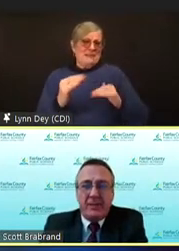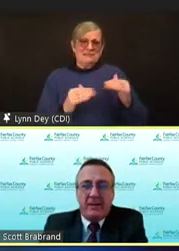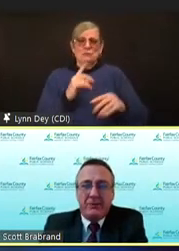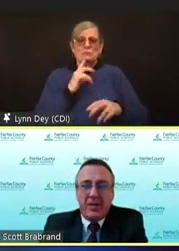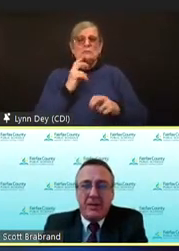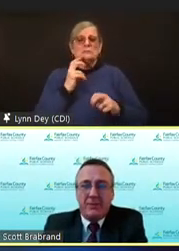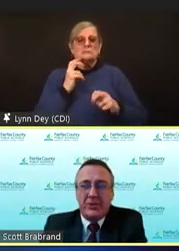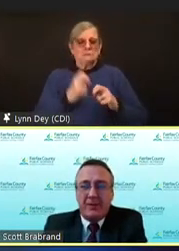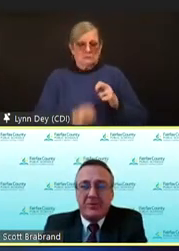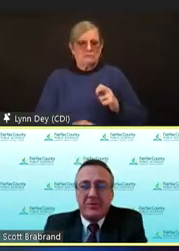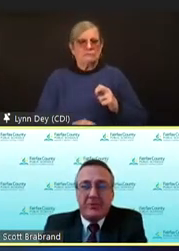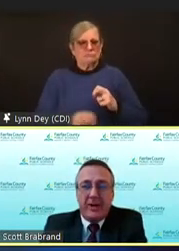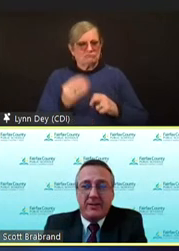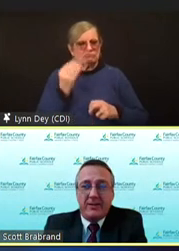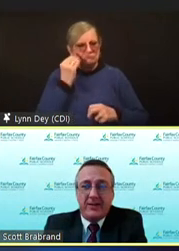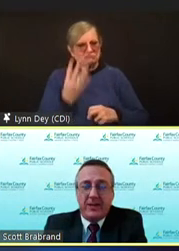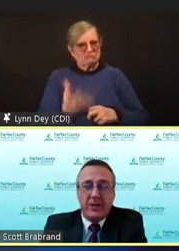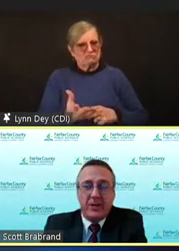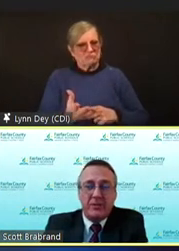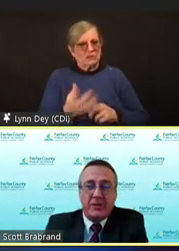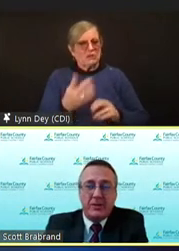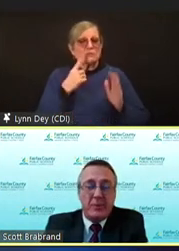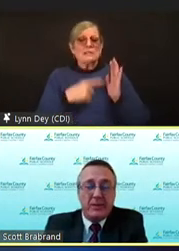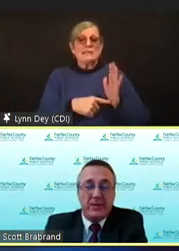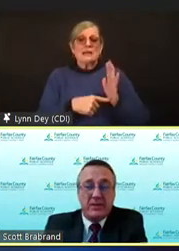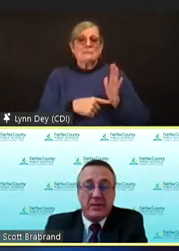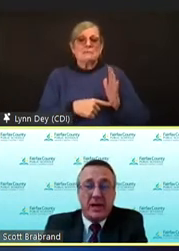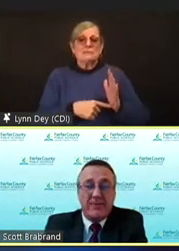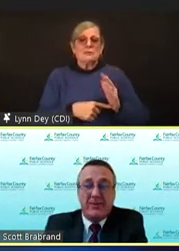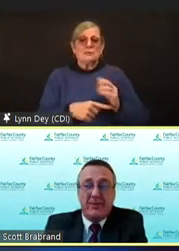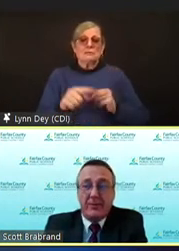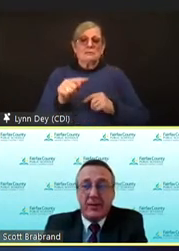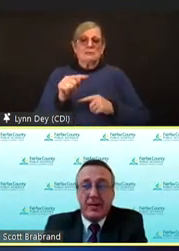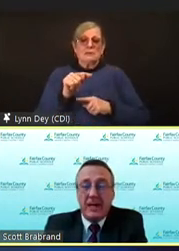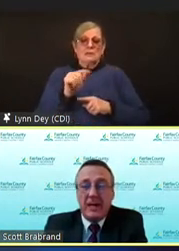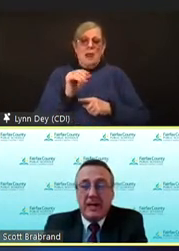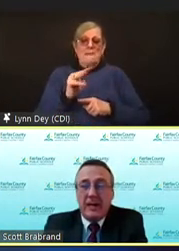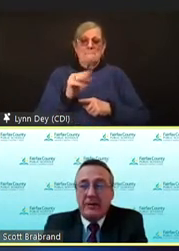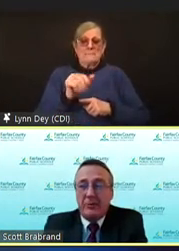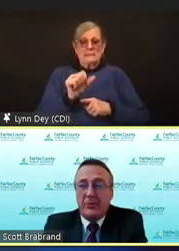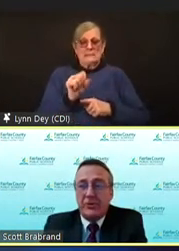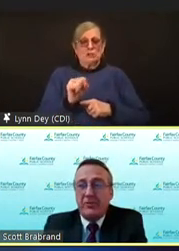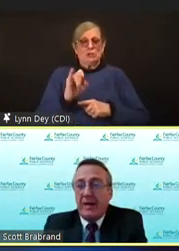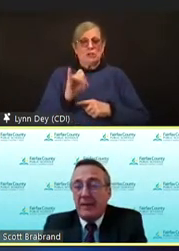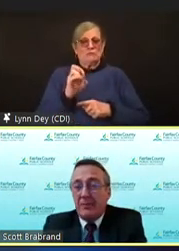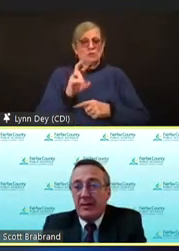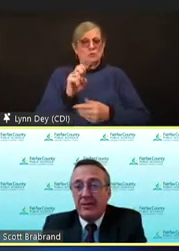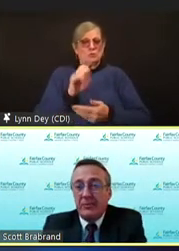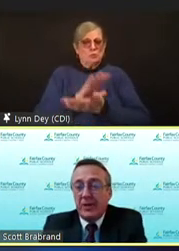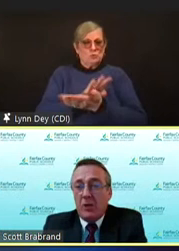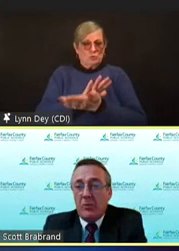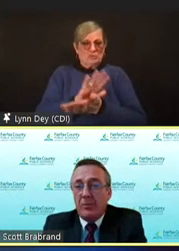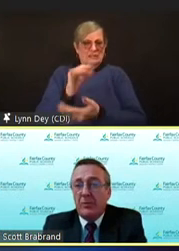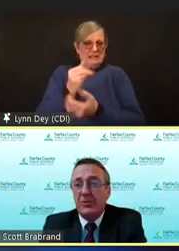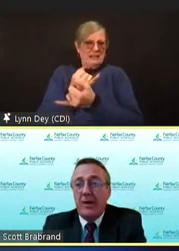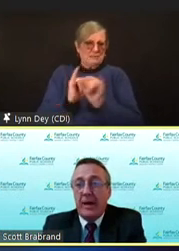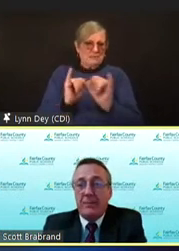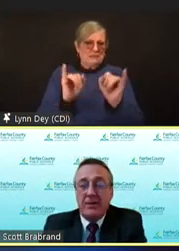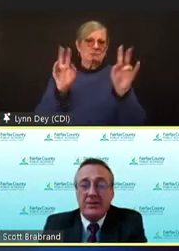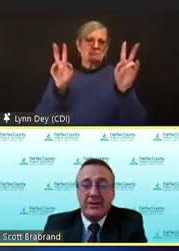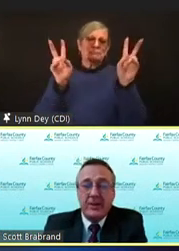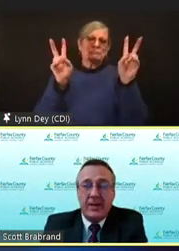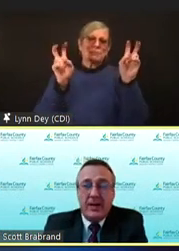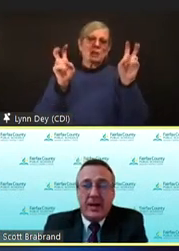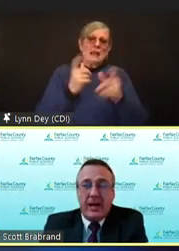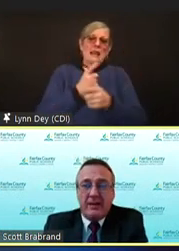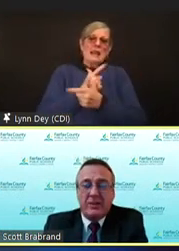think about Thomas Jefferson writing the Declaration of Independence, life, liberty, and the pursuit of happiness. And we all want to pursue